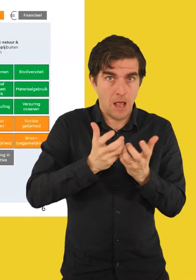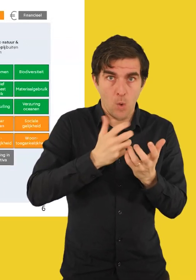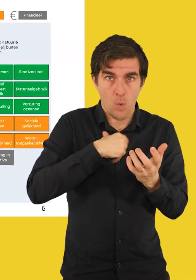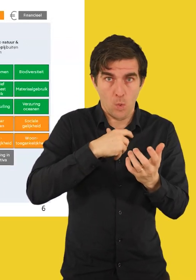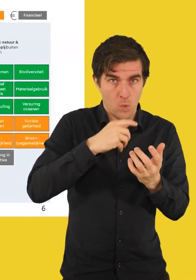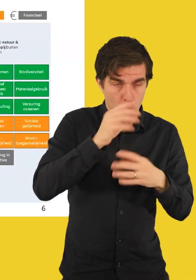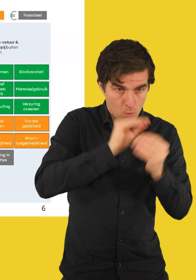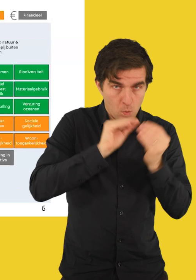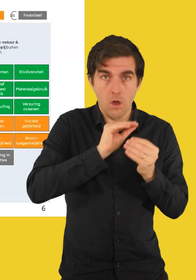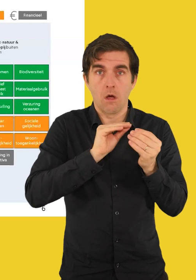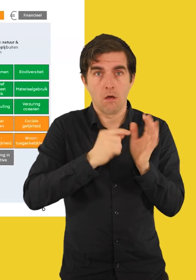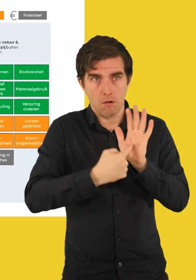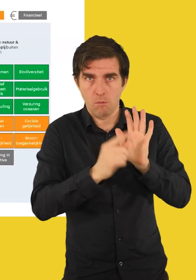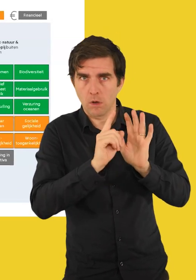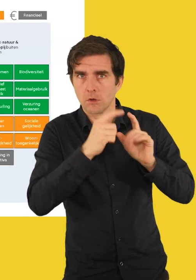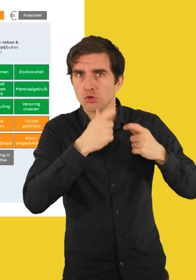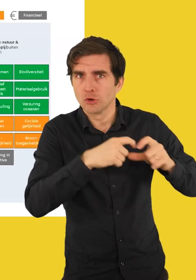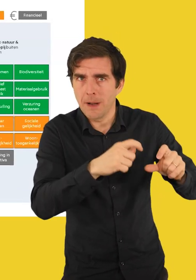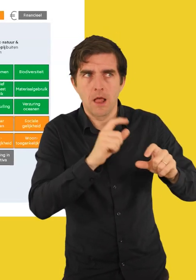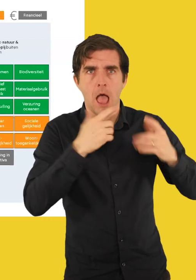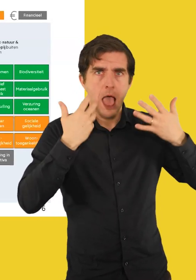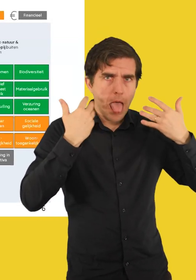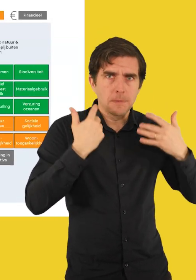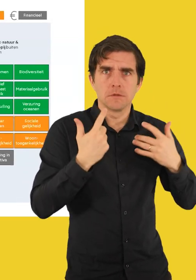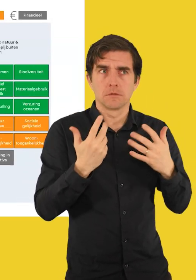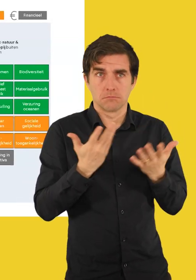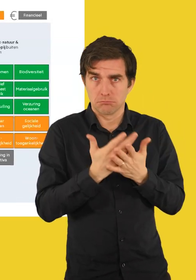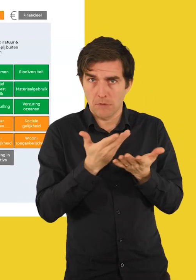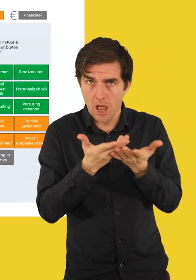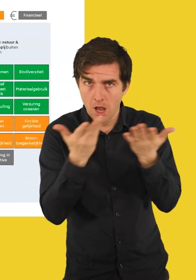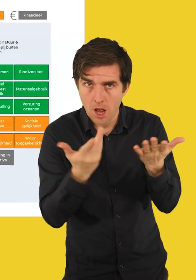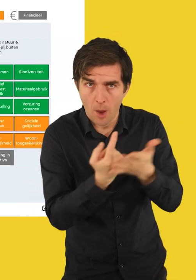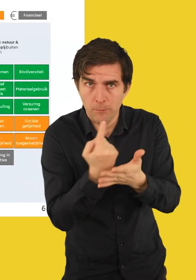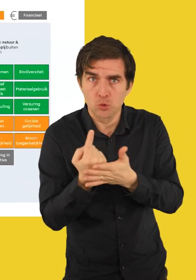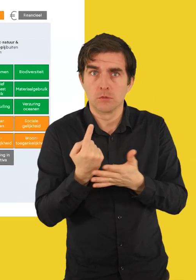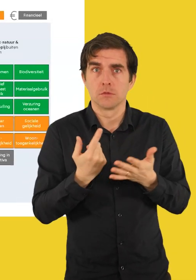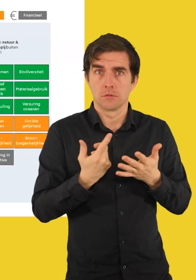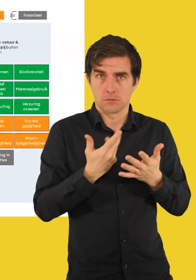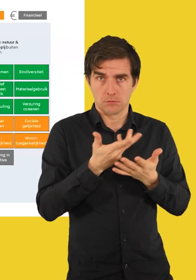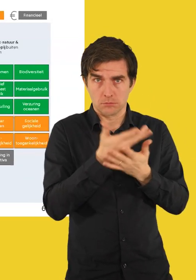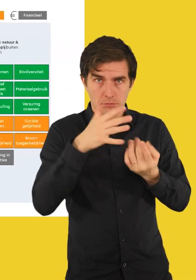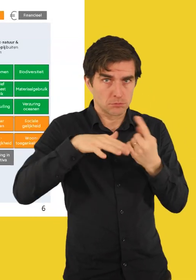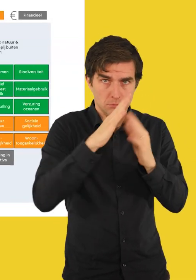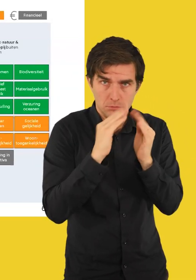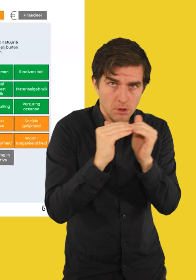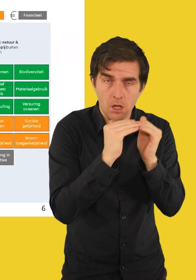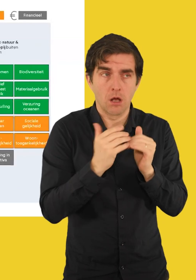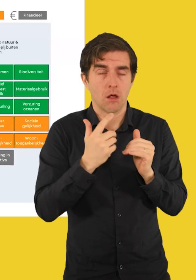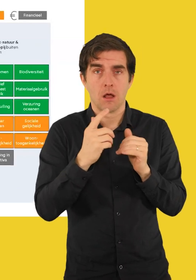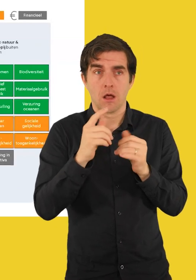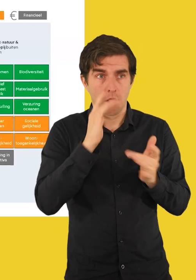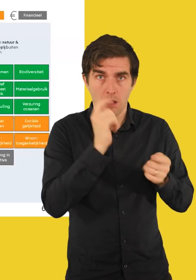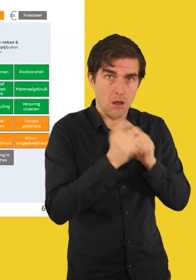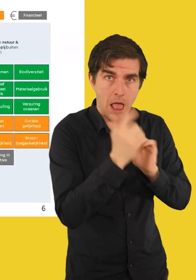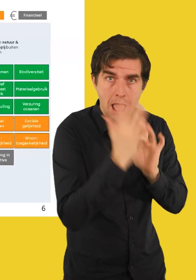report on what they do on sustainability, so the climate, equal opportunities,